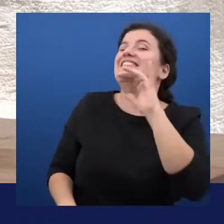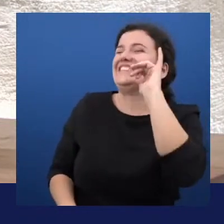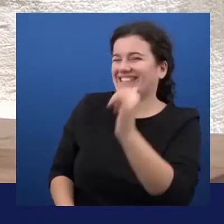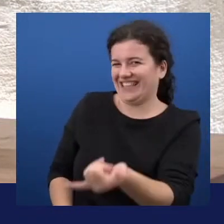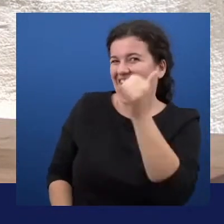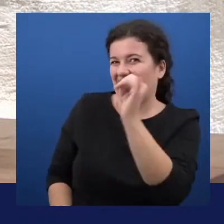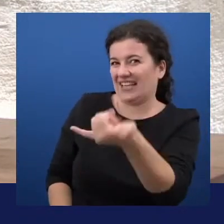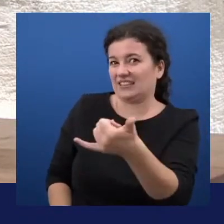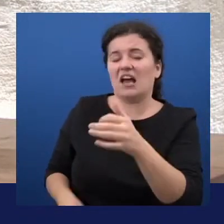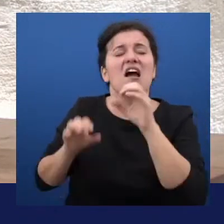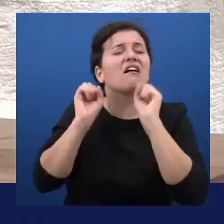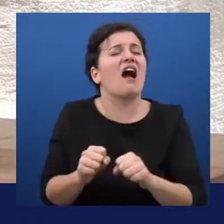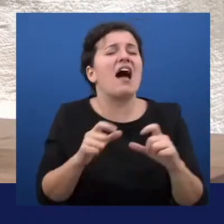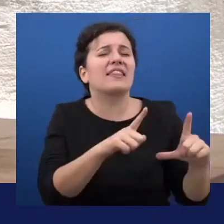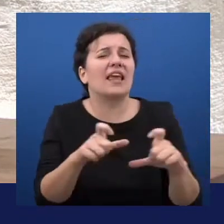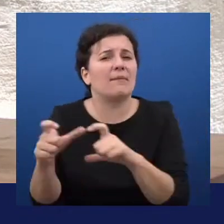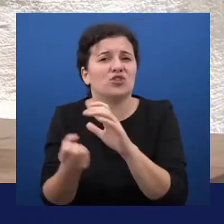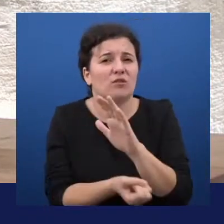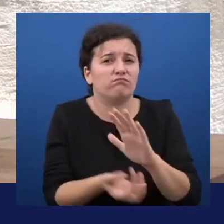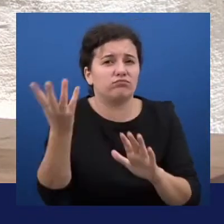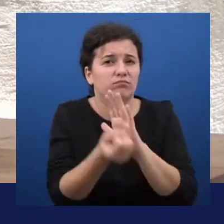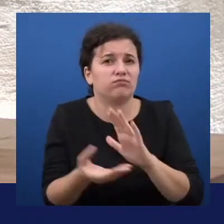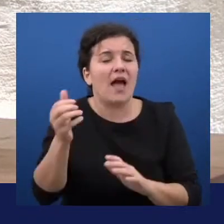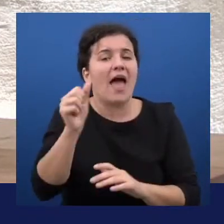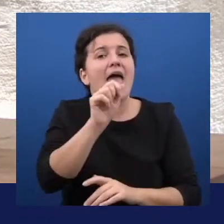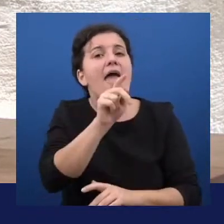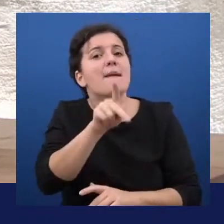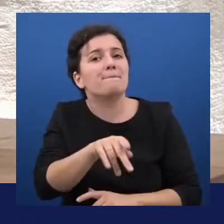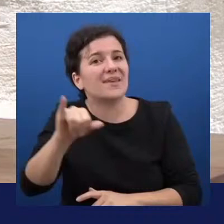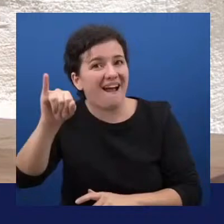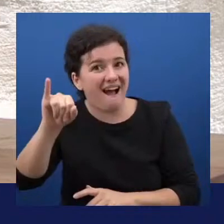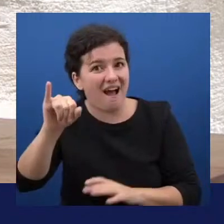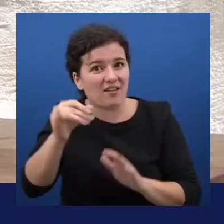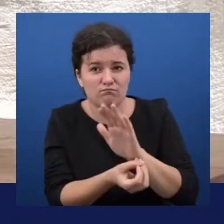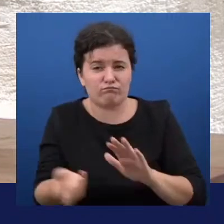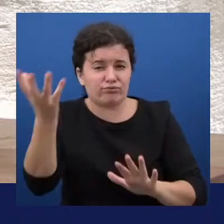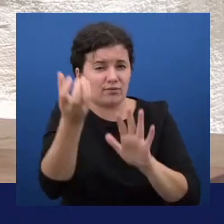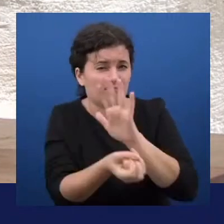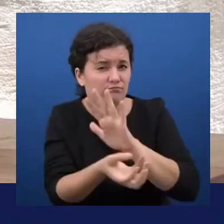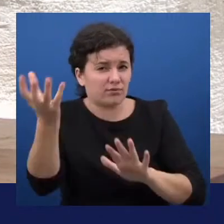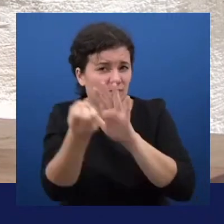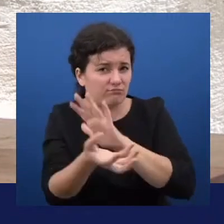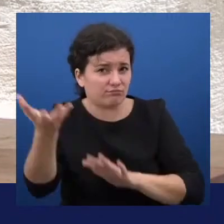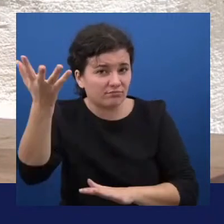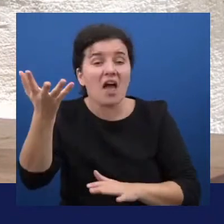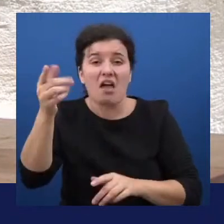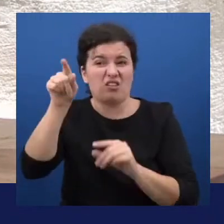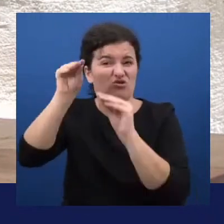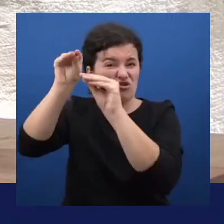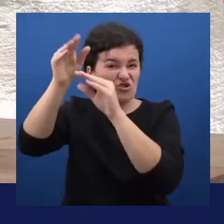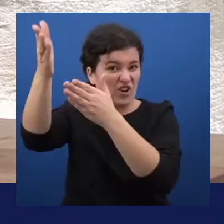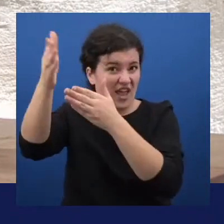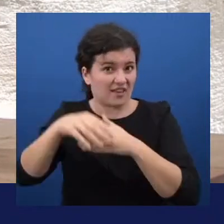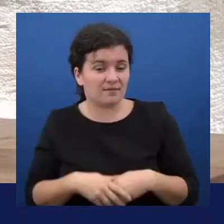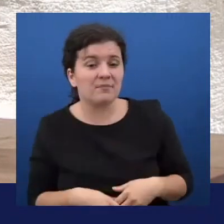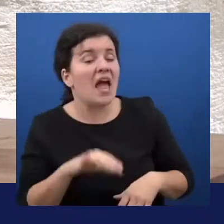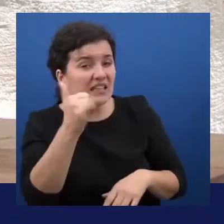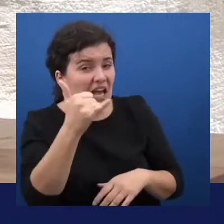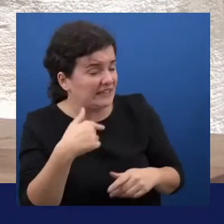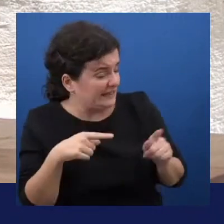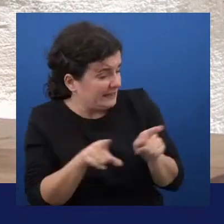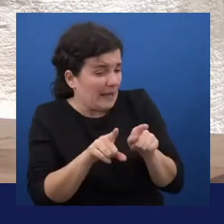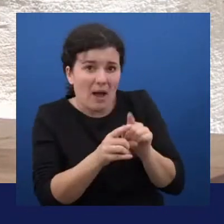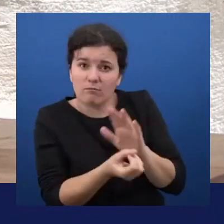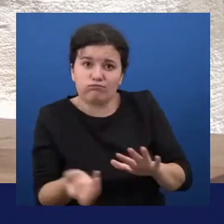upload question that I images have via is an actually, API. so if I were doing DevOps in a regular application, is there any API that I